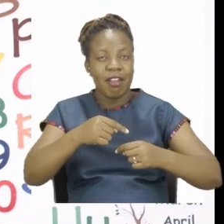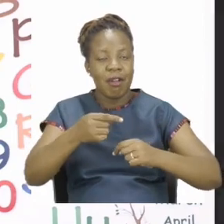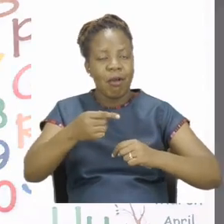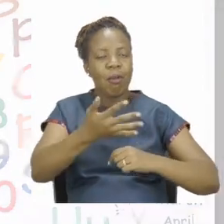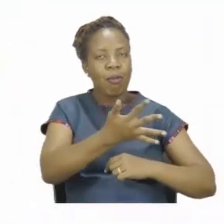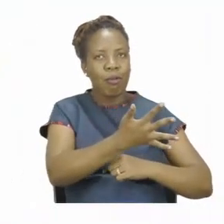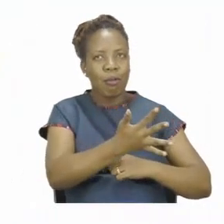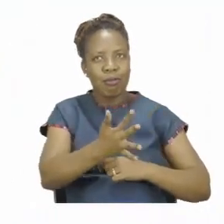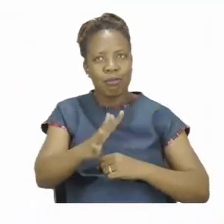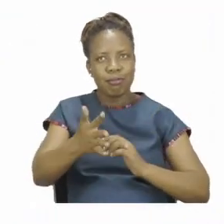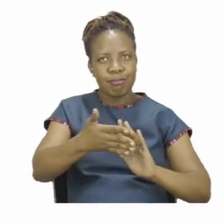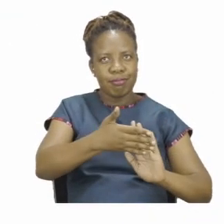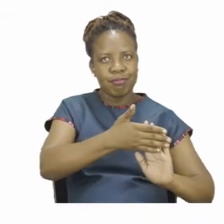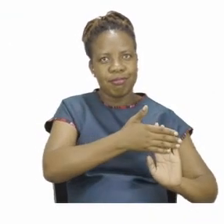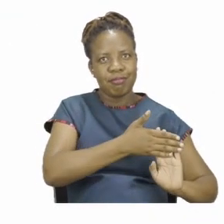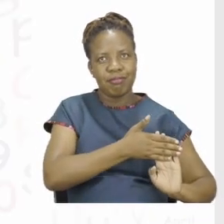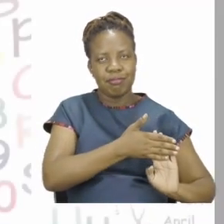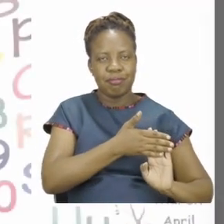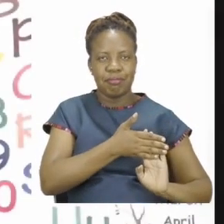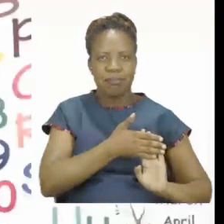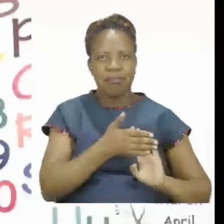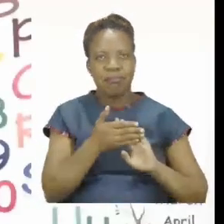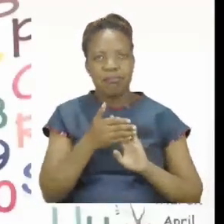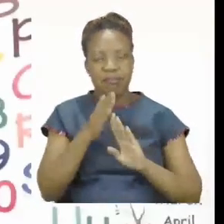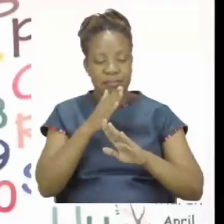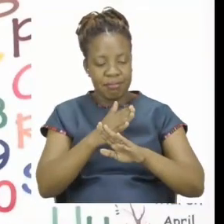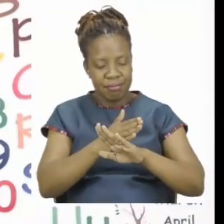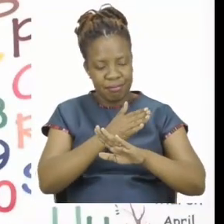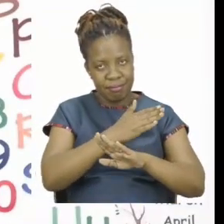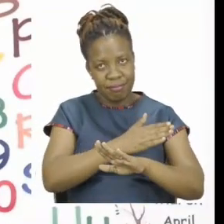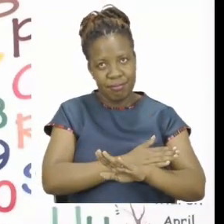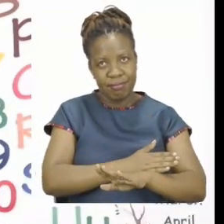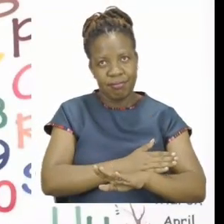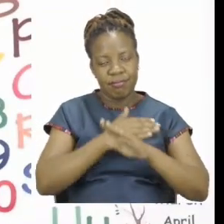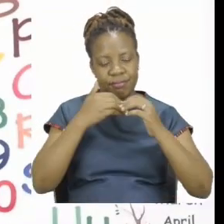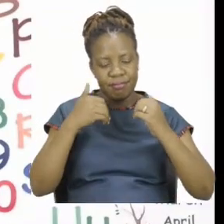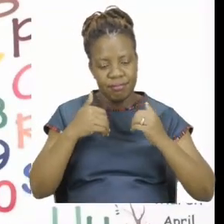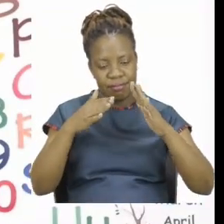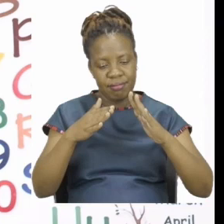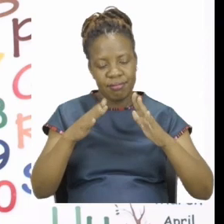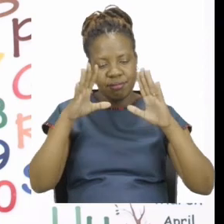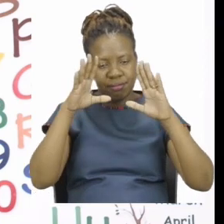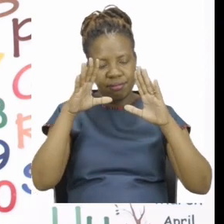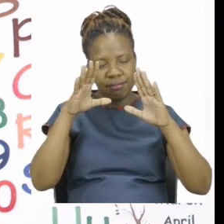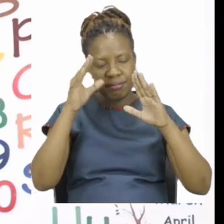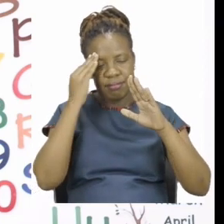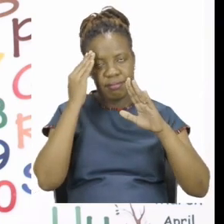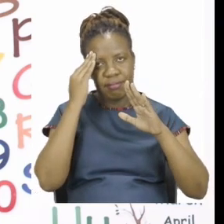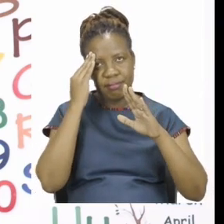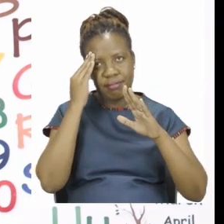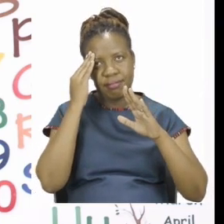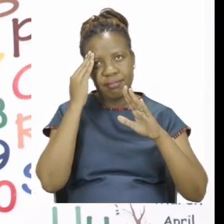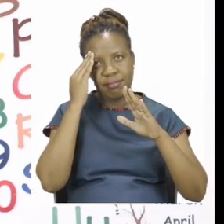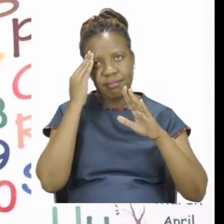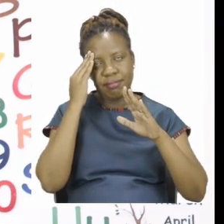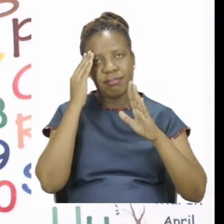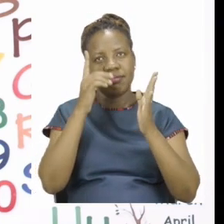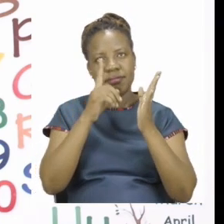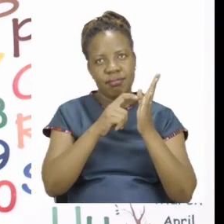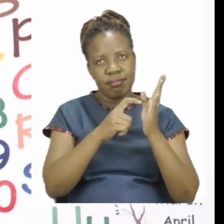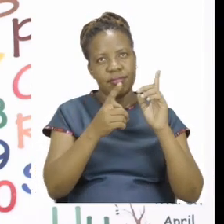saving water. And before we get into any lessons, boys and girls, we know that we need to